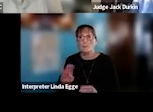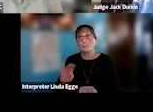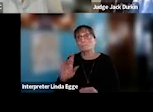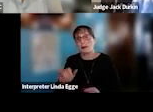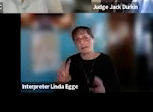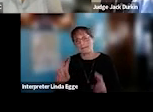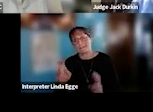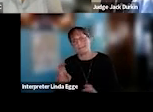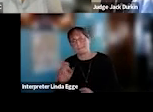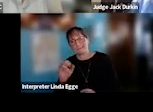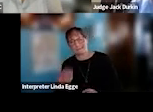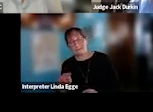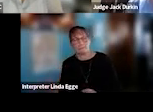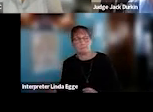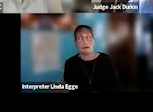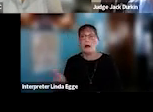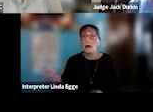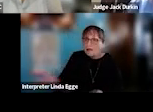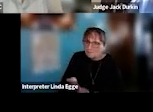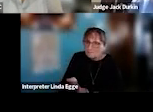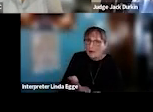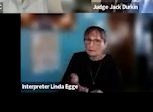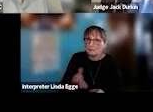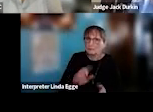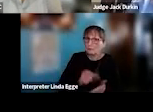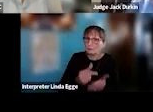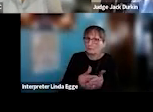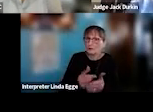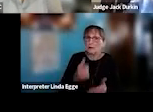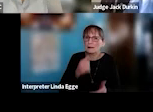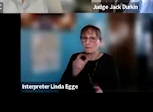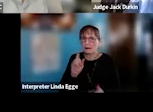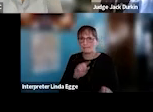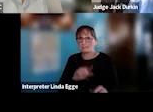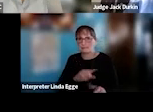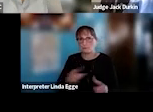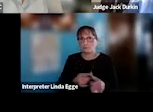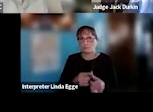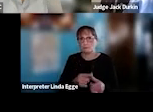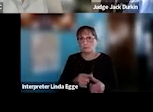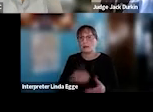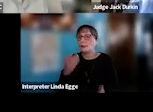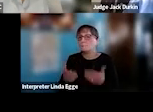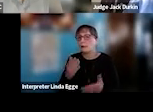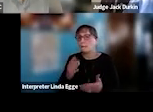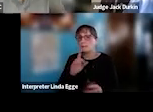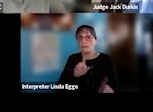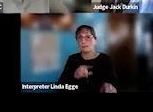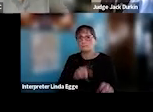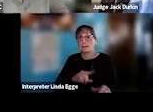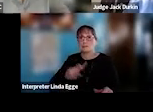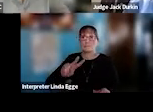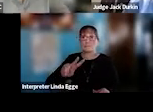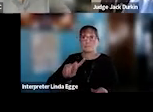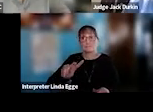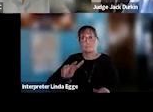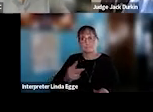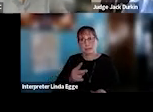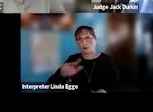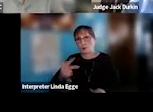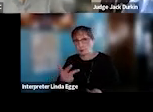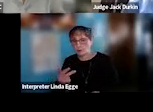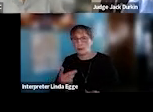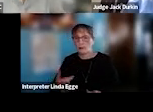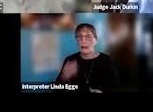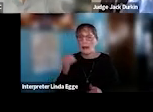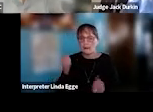judges to a graduation if they didn't attend the first, and they may attend the second or the third. And with time, I